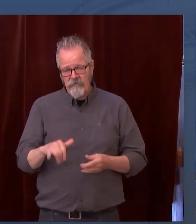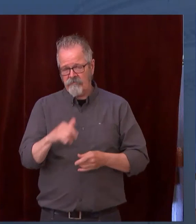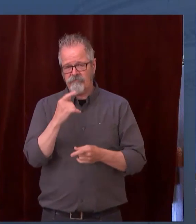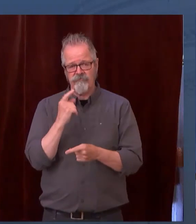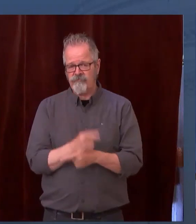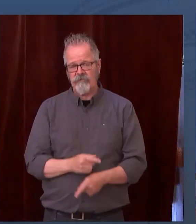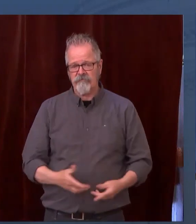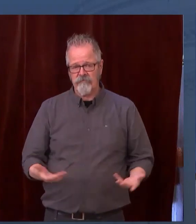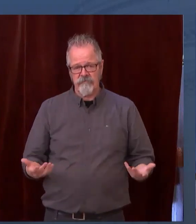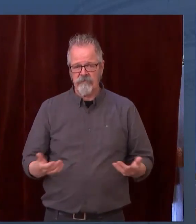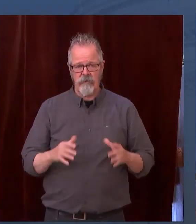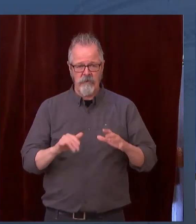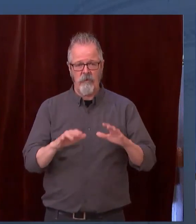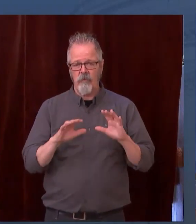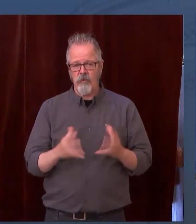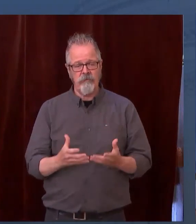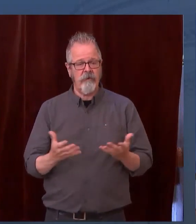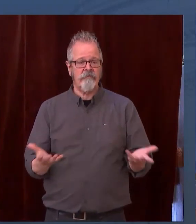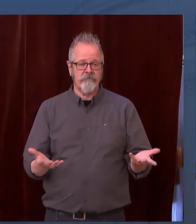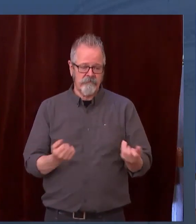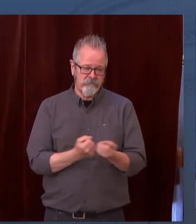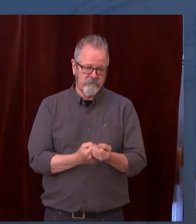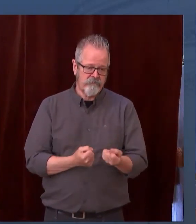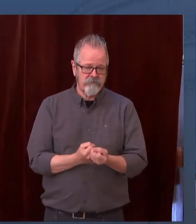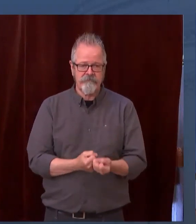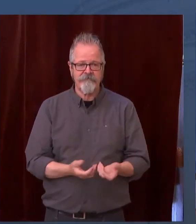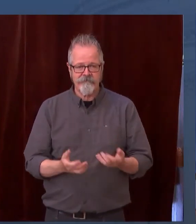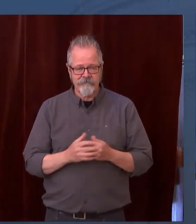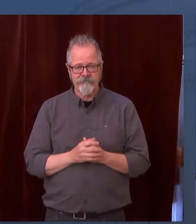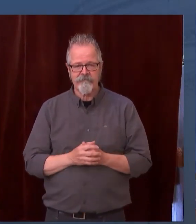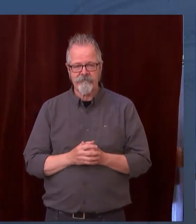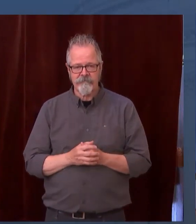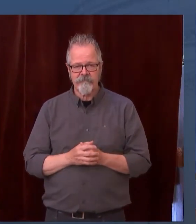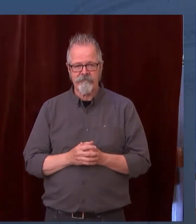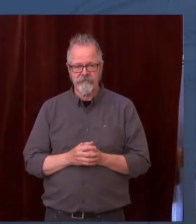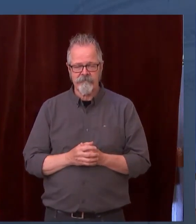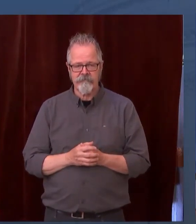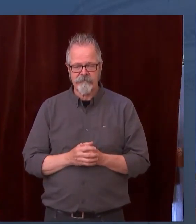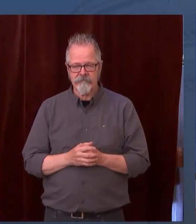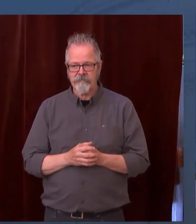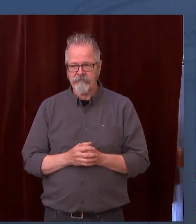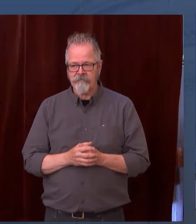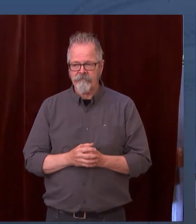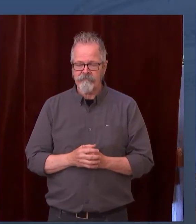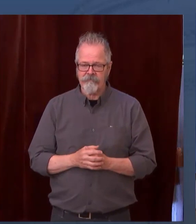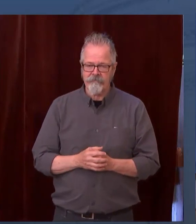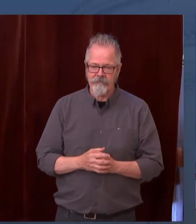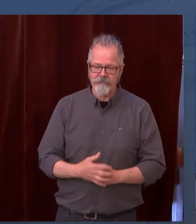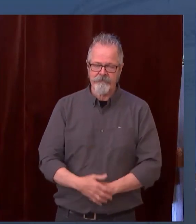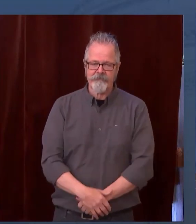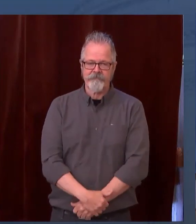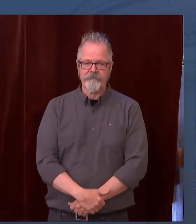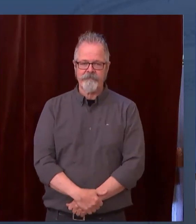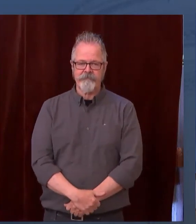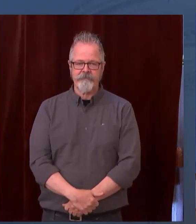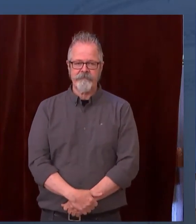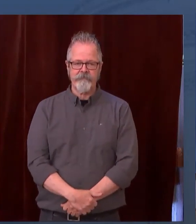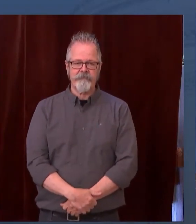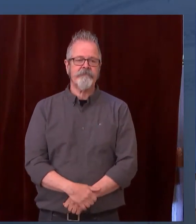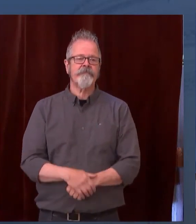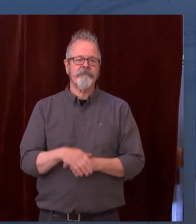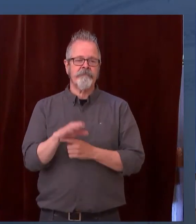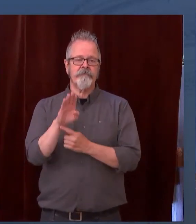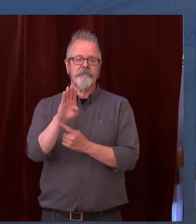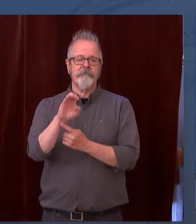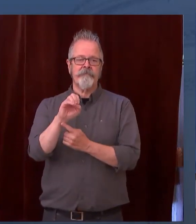Benton County, you just heard Commissioner Delvin, Republican, who talked about the fact that more people were wearing masks, the vast majority of people. And that's happening